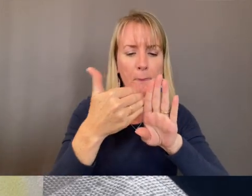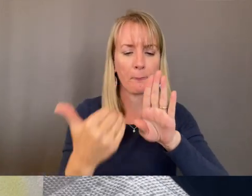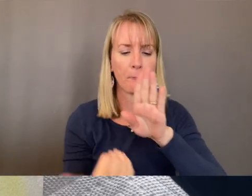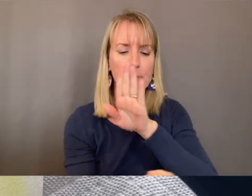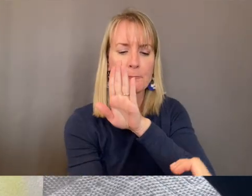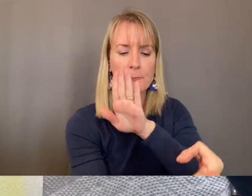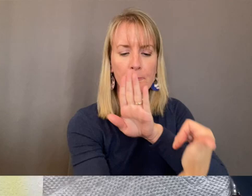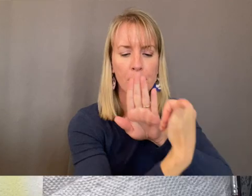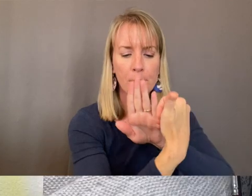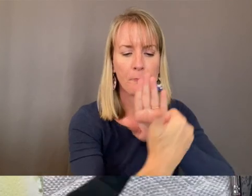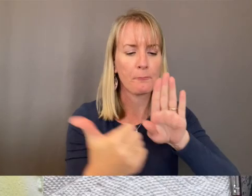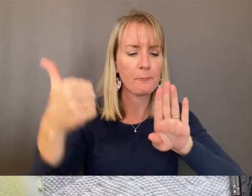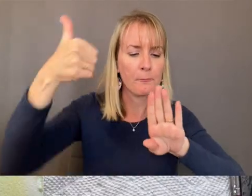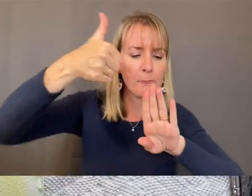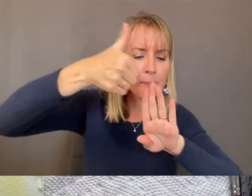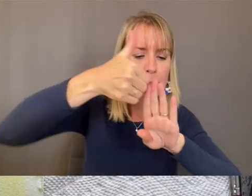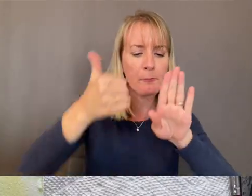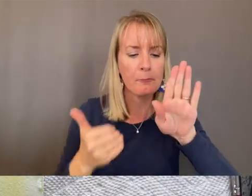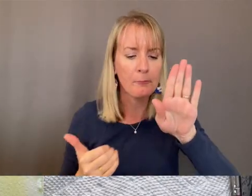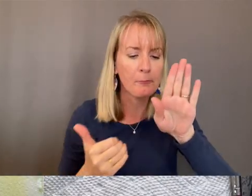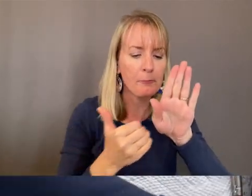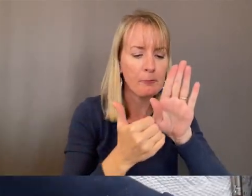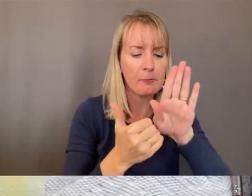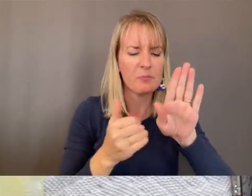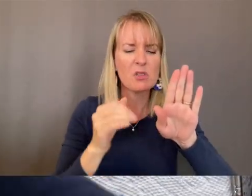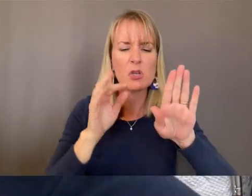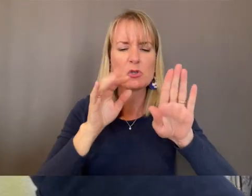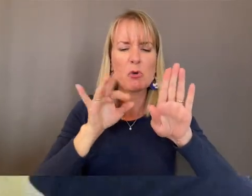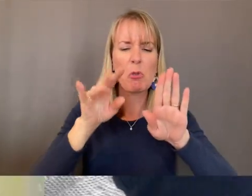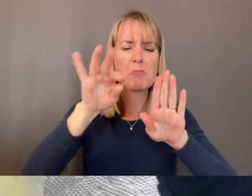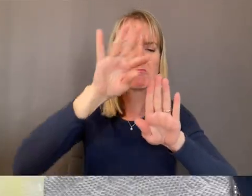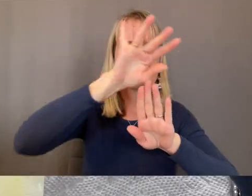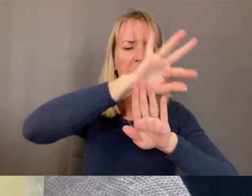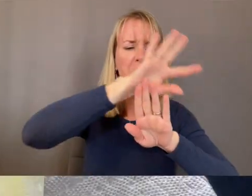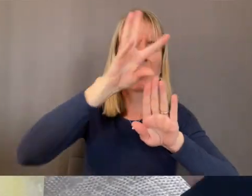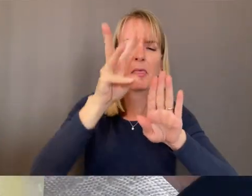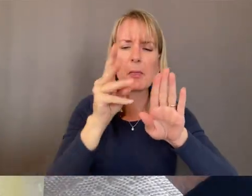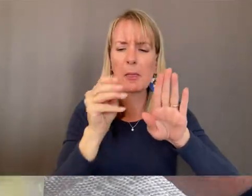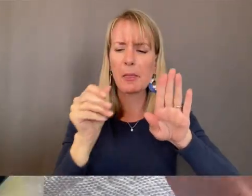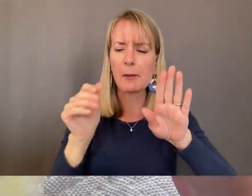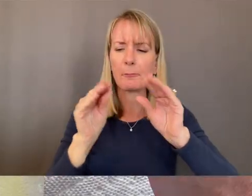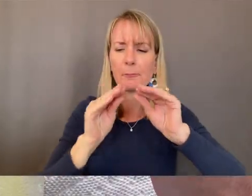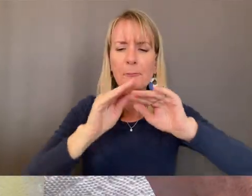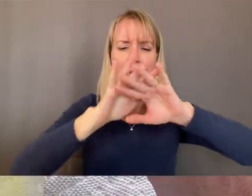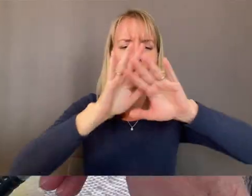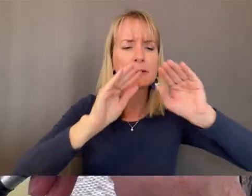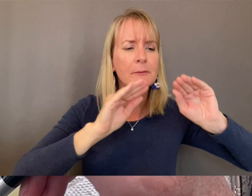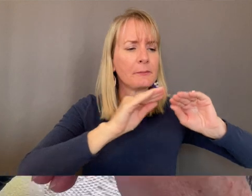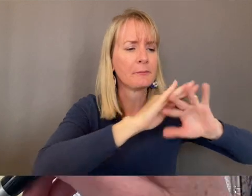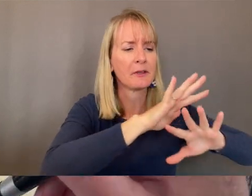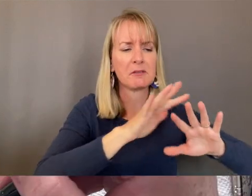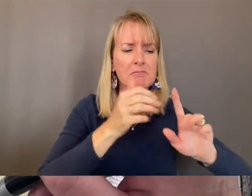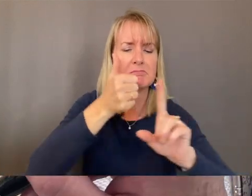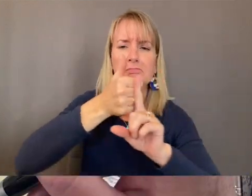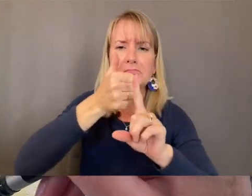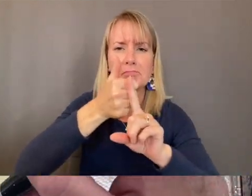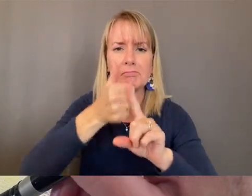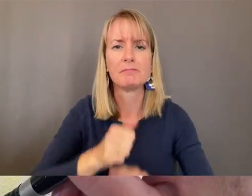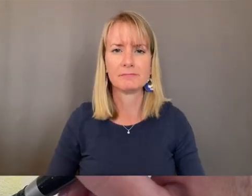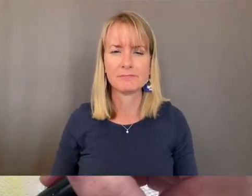way up to the subject. And those colors will bleed into each other and blend.